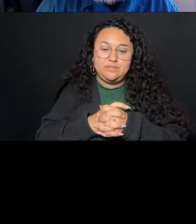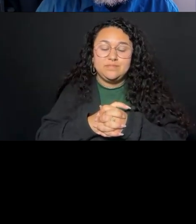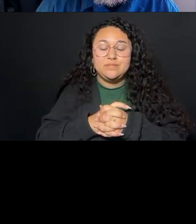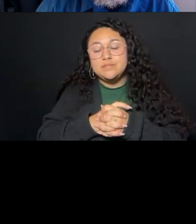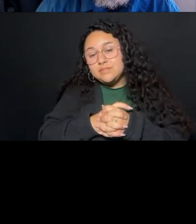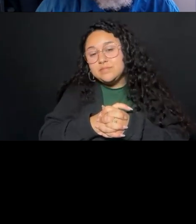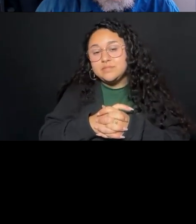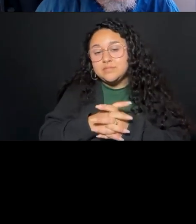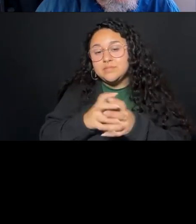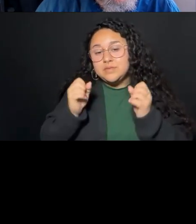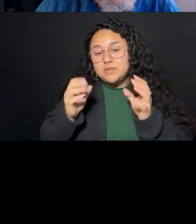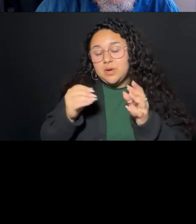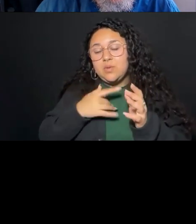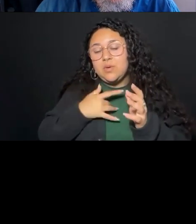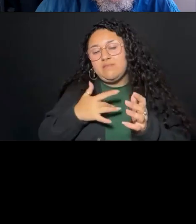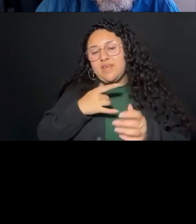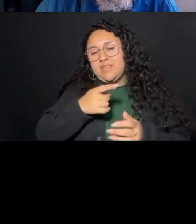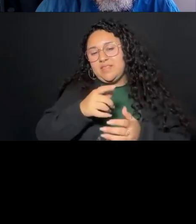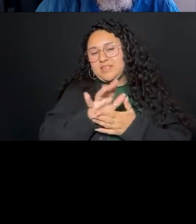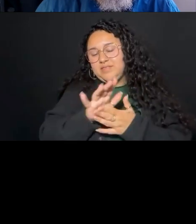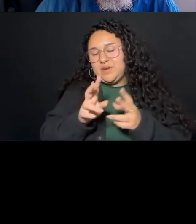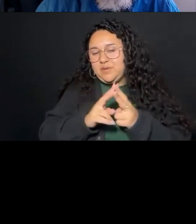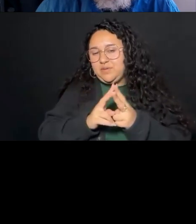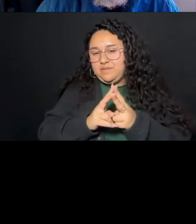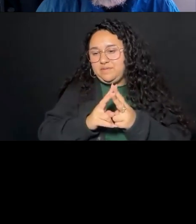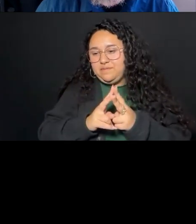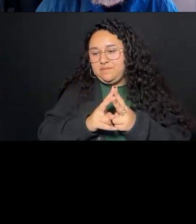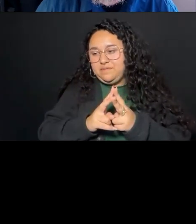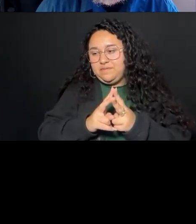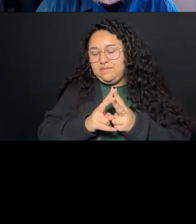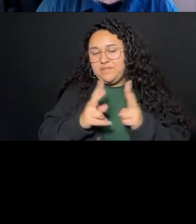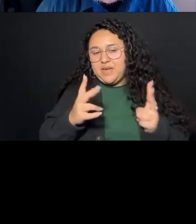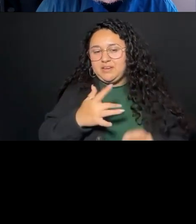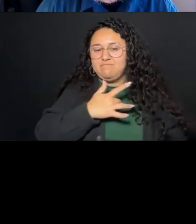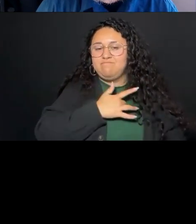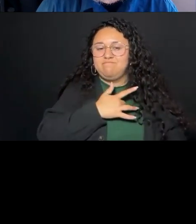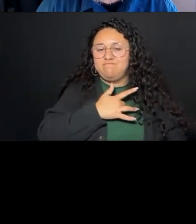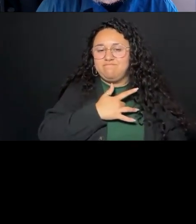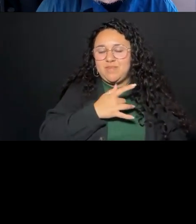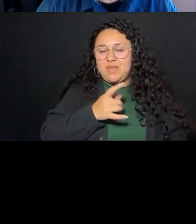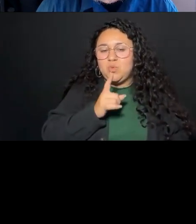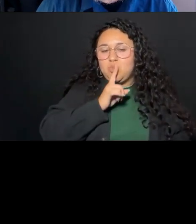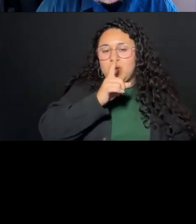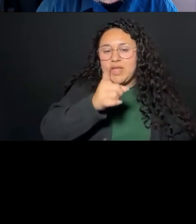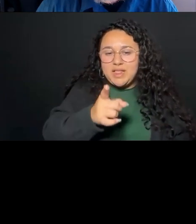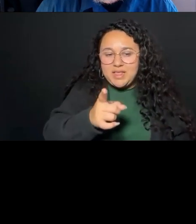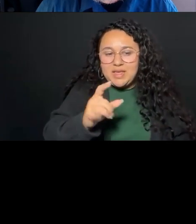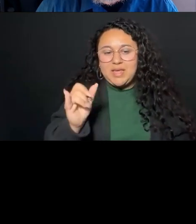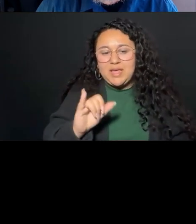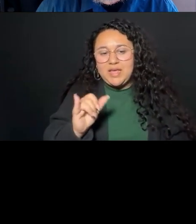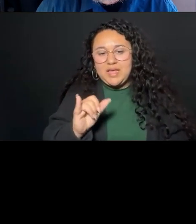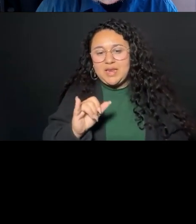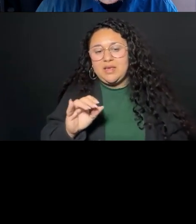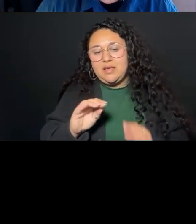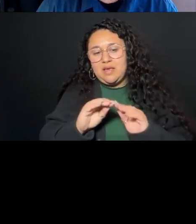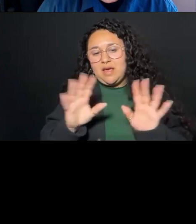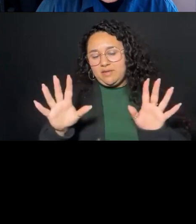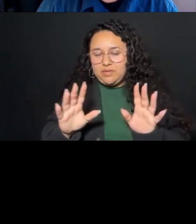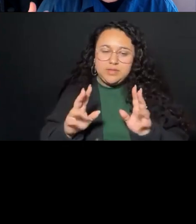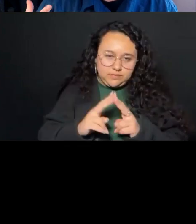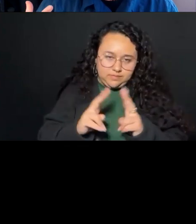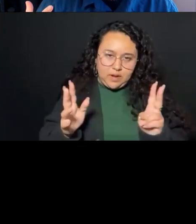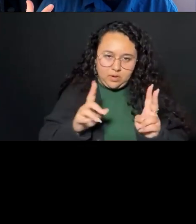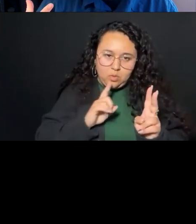So I found this video to be really very touching and very real and very obviously very real,